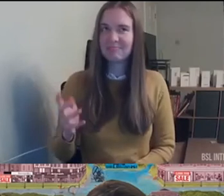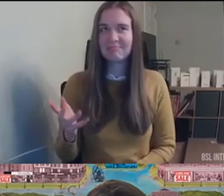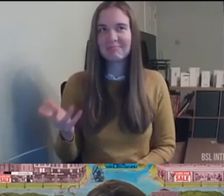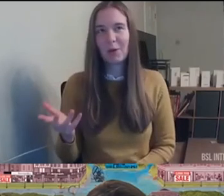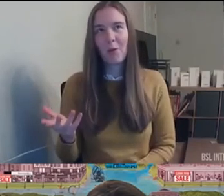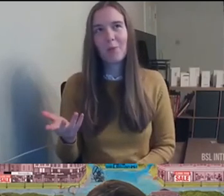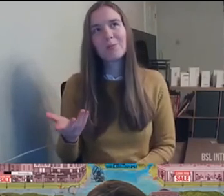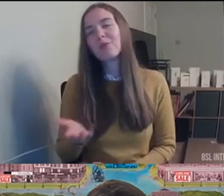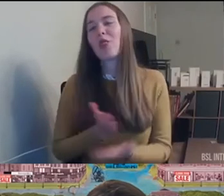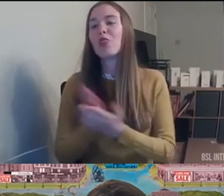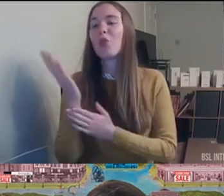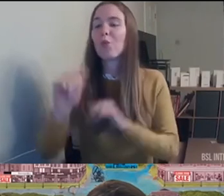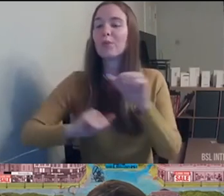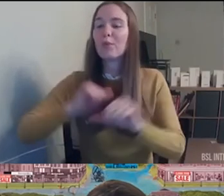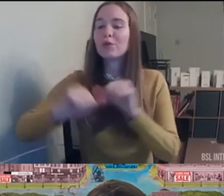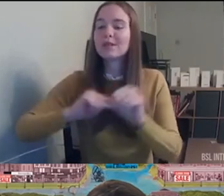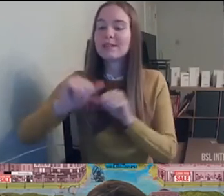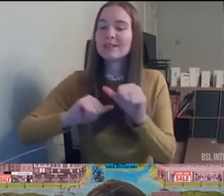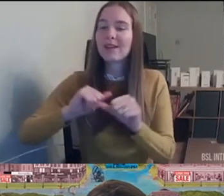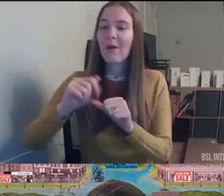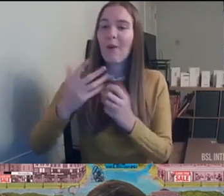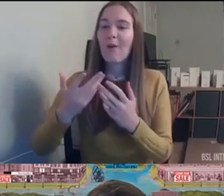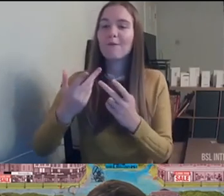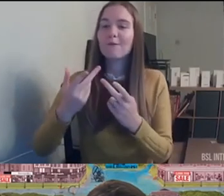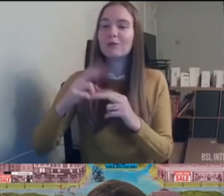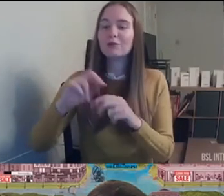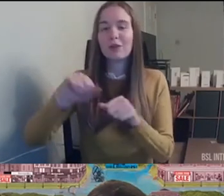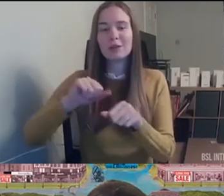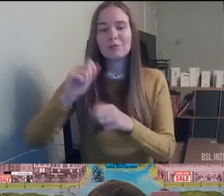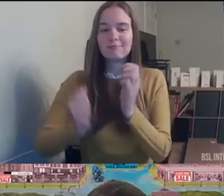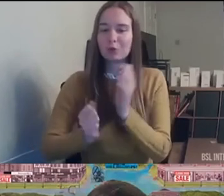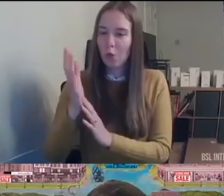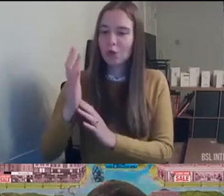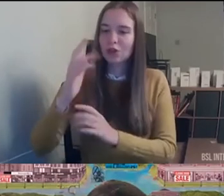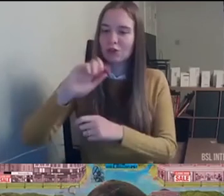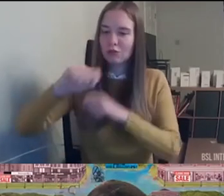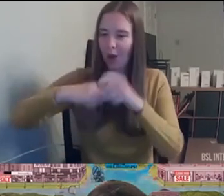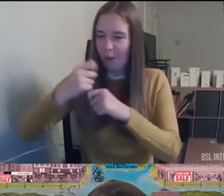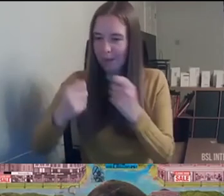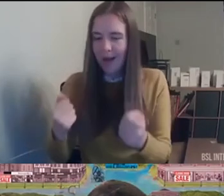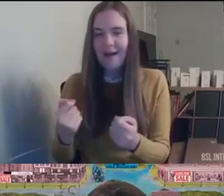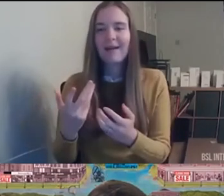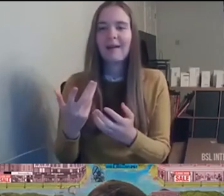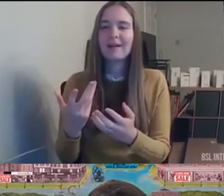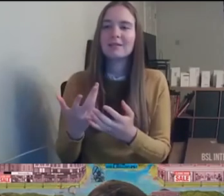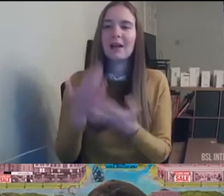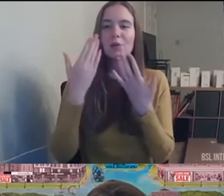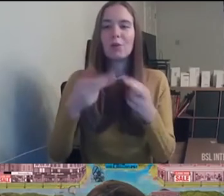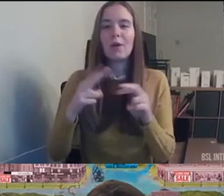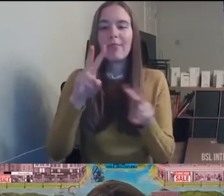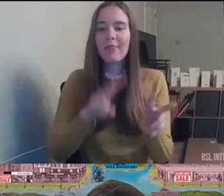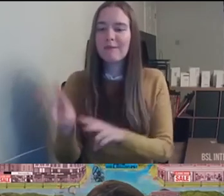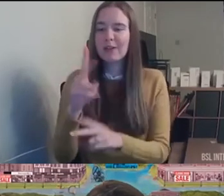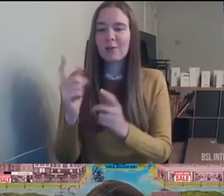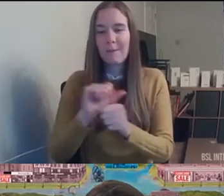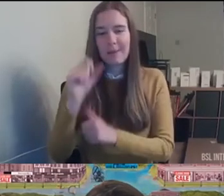process of scorching us and kind of undoing us and I'm not sure if you and the video probably gives you a better idea of the